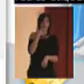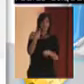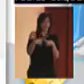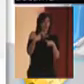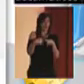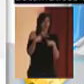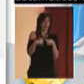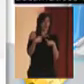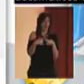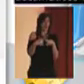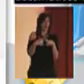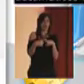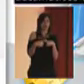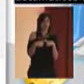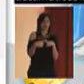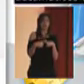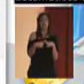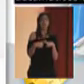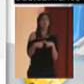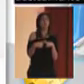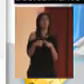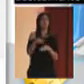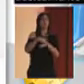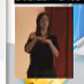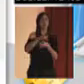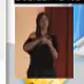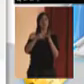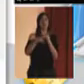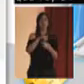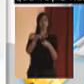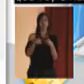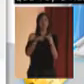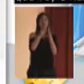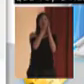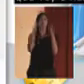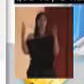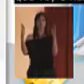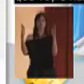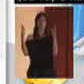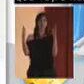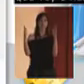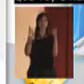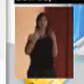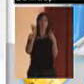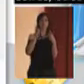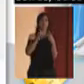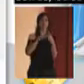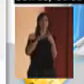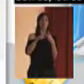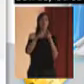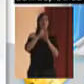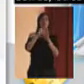real objects, for instance, in the ATM machines or cash machines. There are different technologies, the barcode, the QR